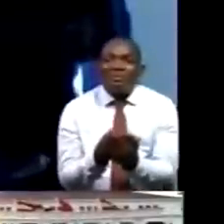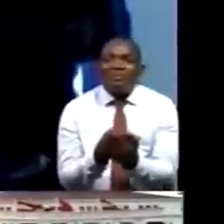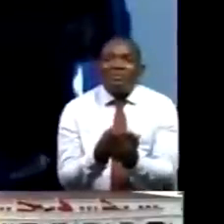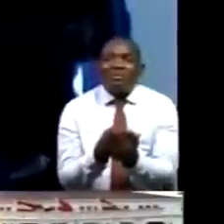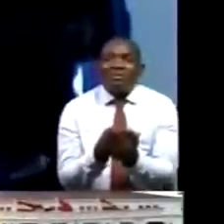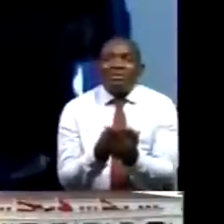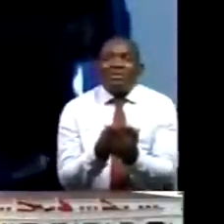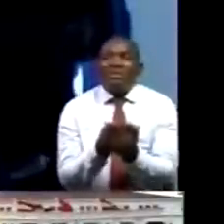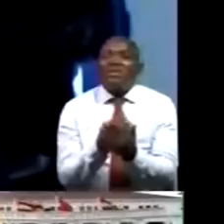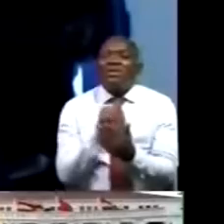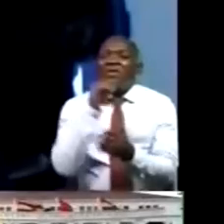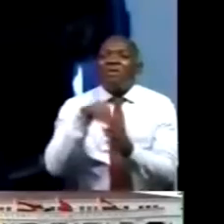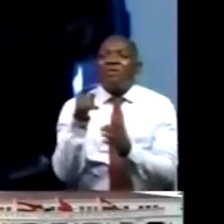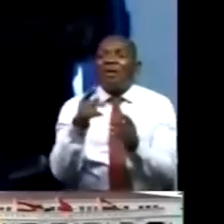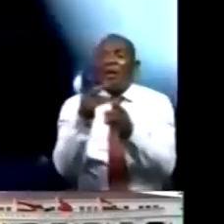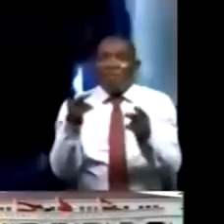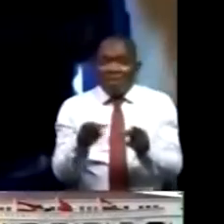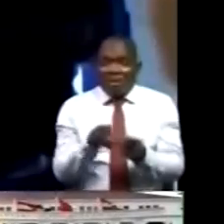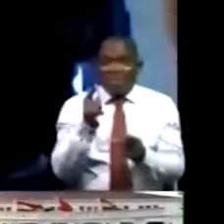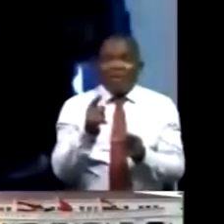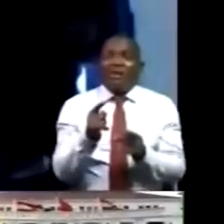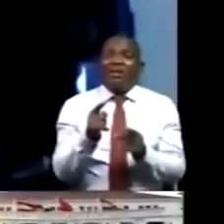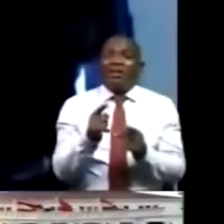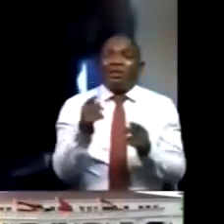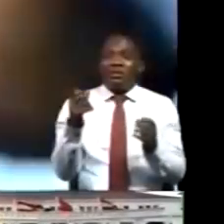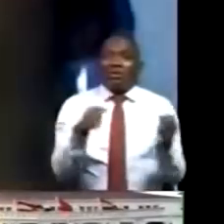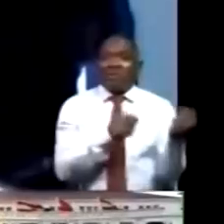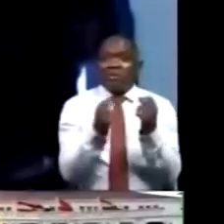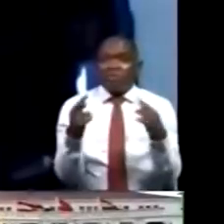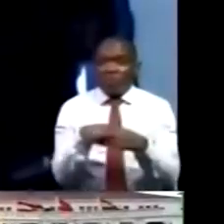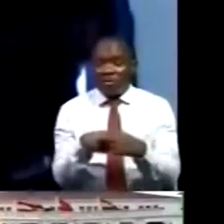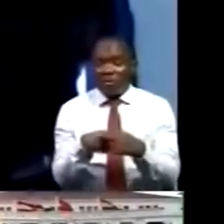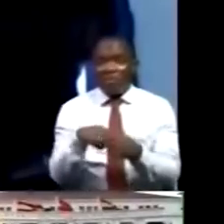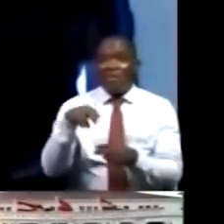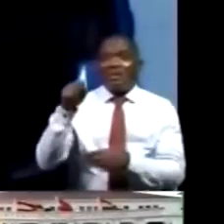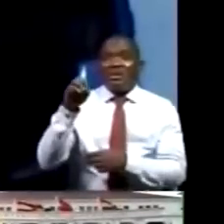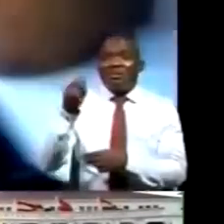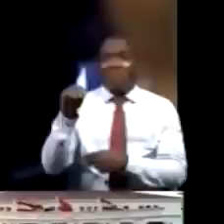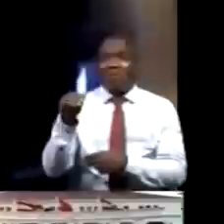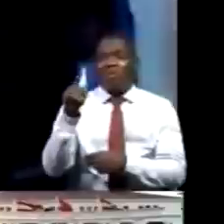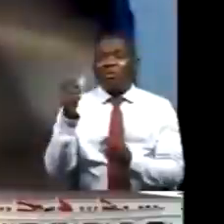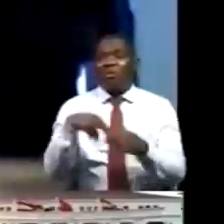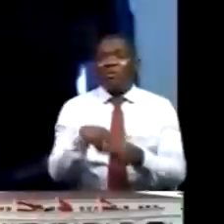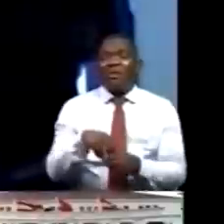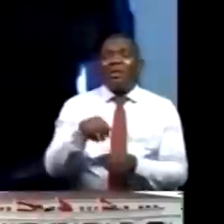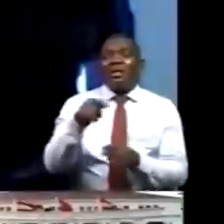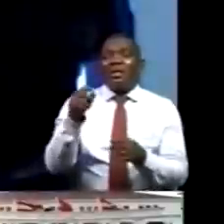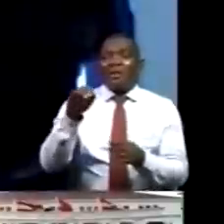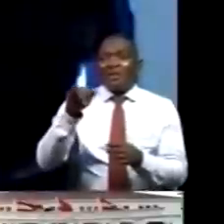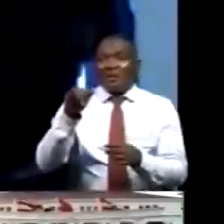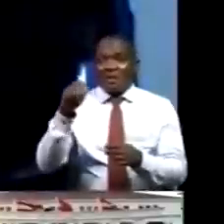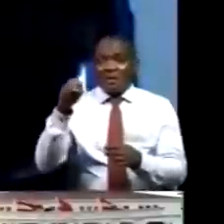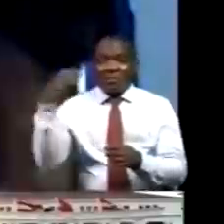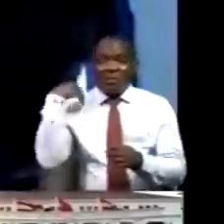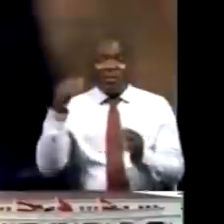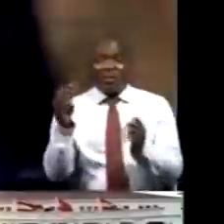were not in one place. I spoke to Sribwopap in the strong room. I spoke to Mr. Tete in Jean Mensah's office.